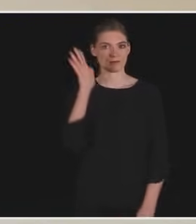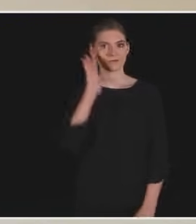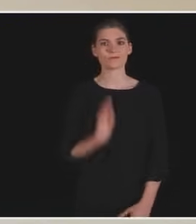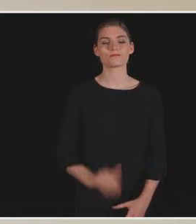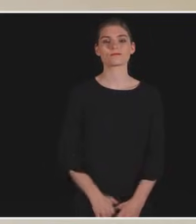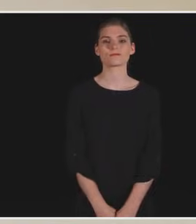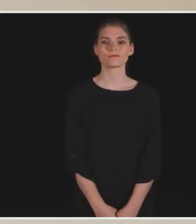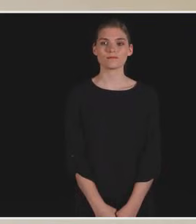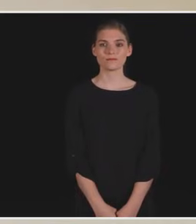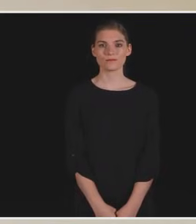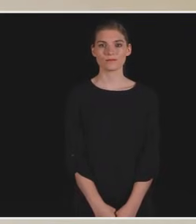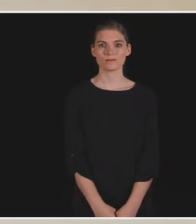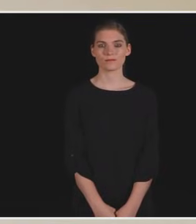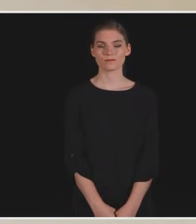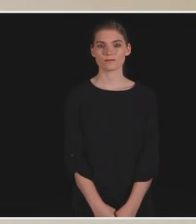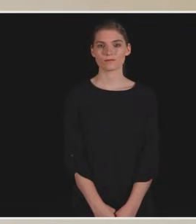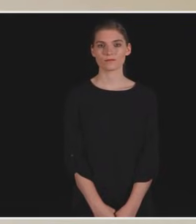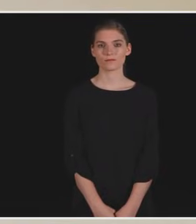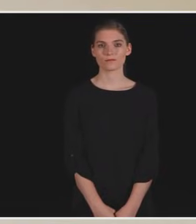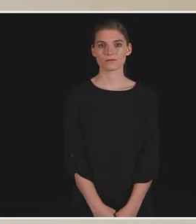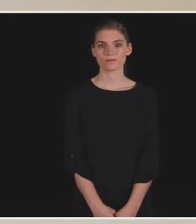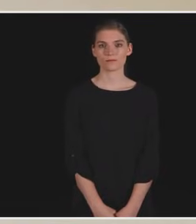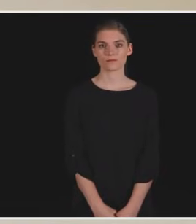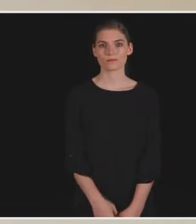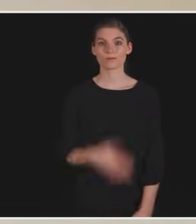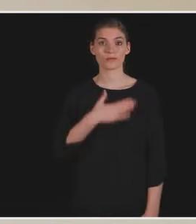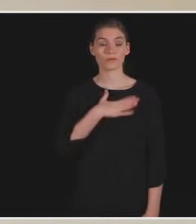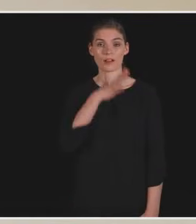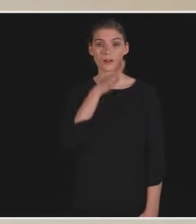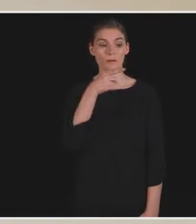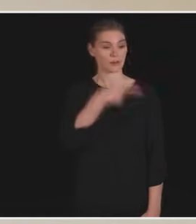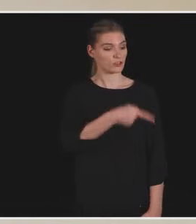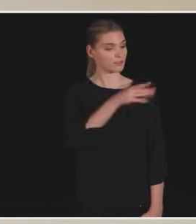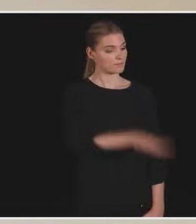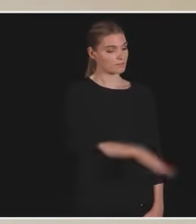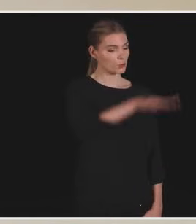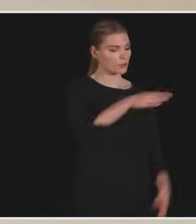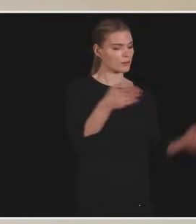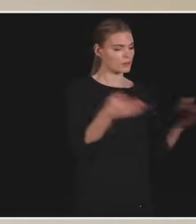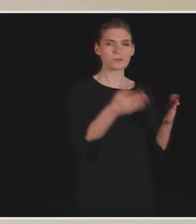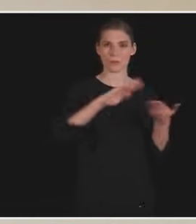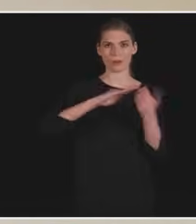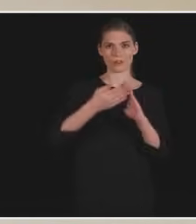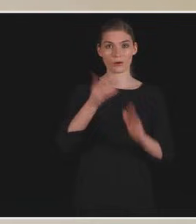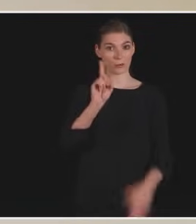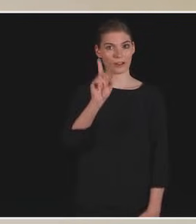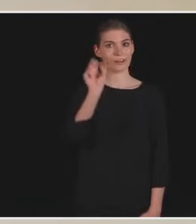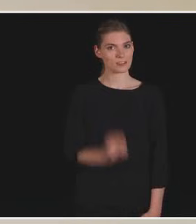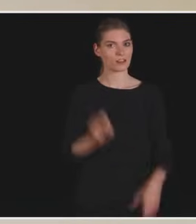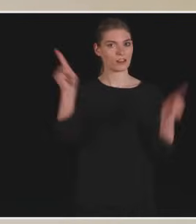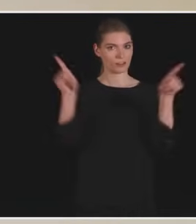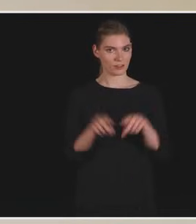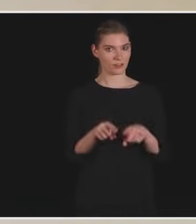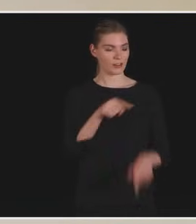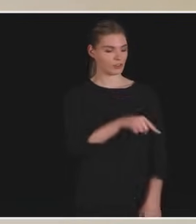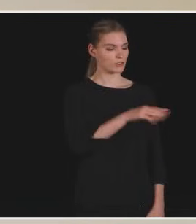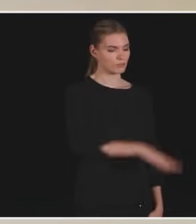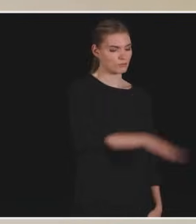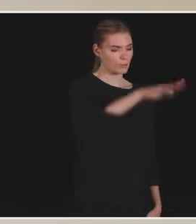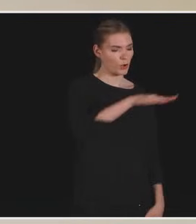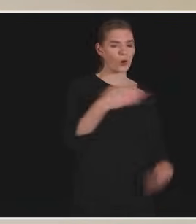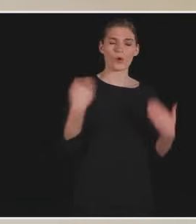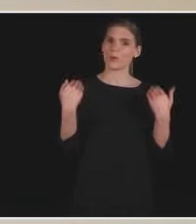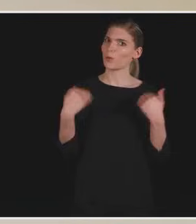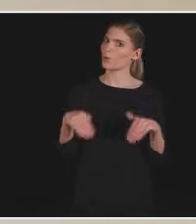around 15 years ago. Now, my grandmother grew up in a small village in India in a time